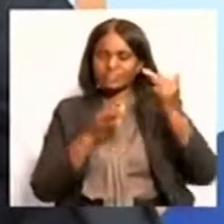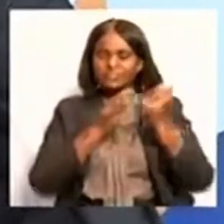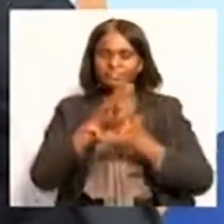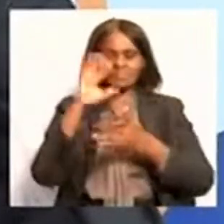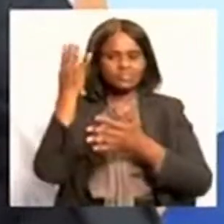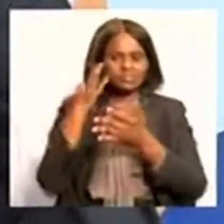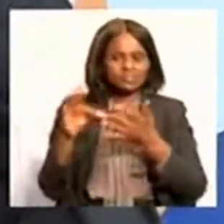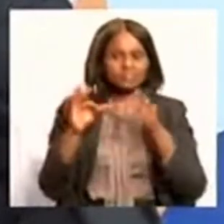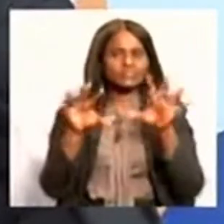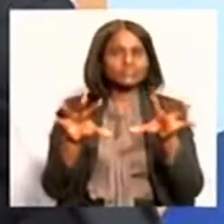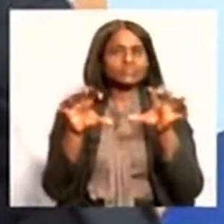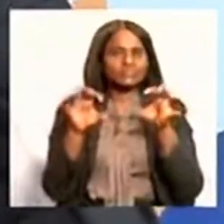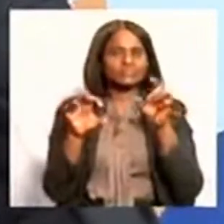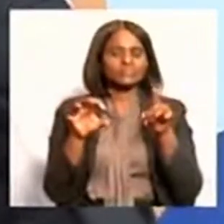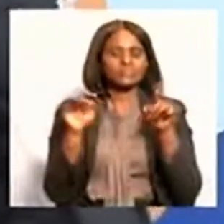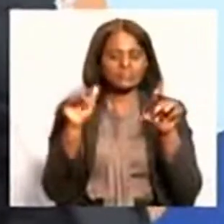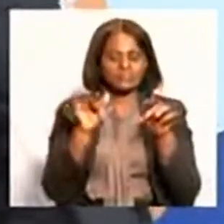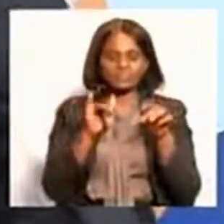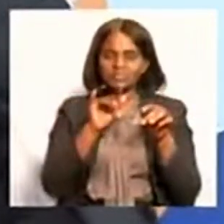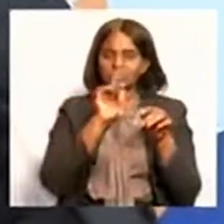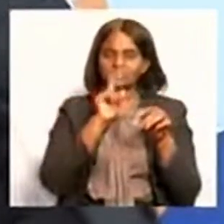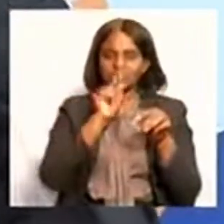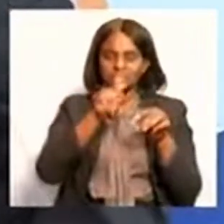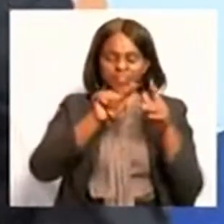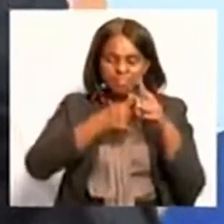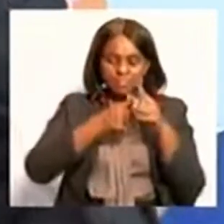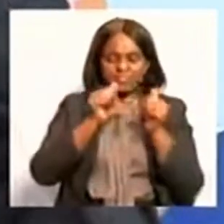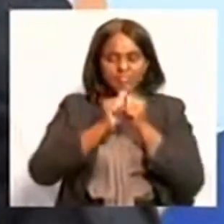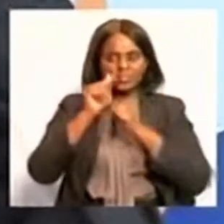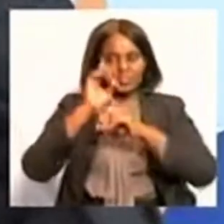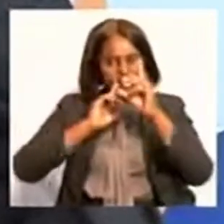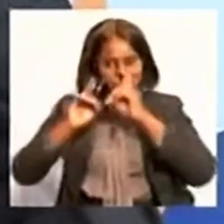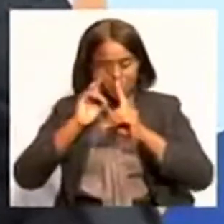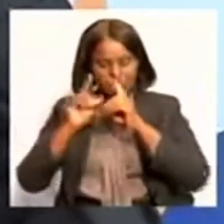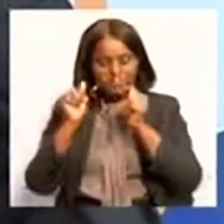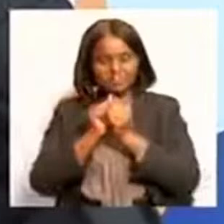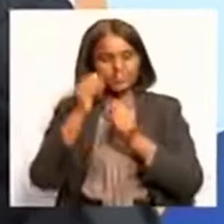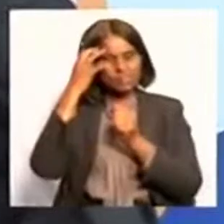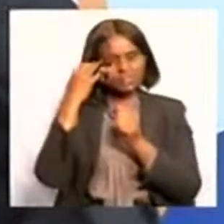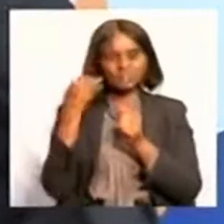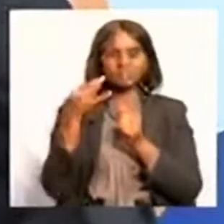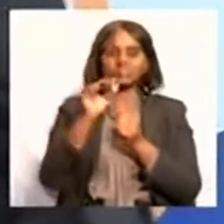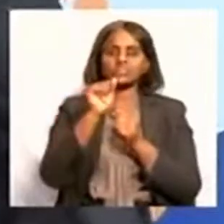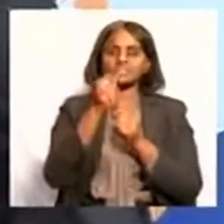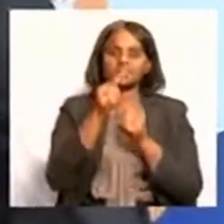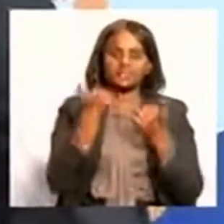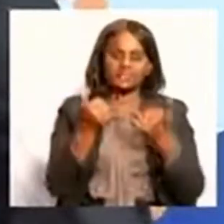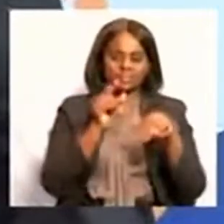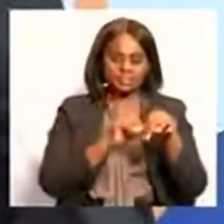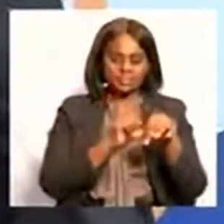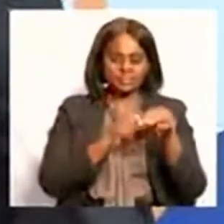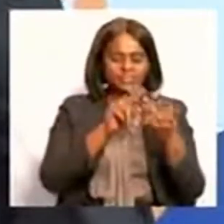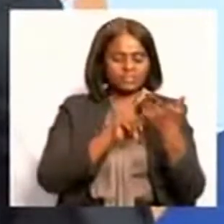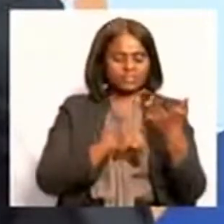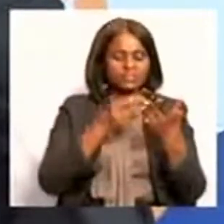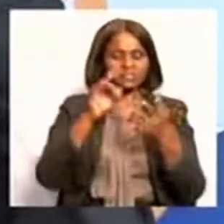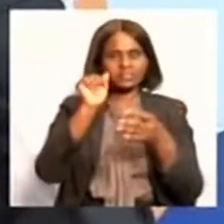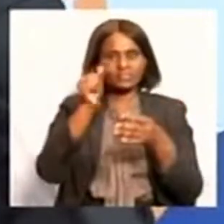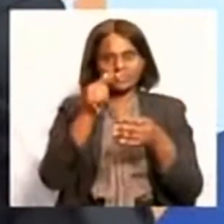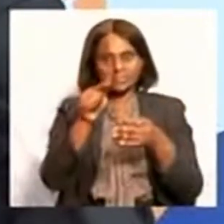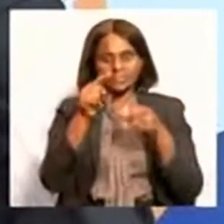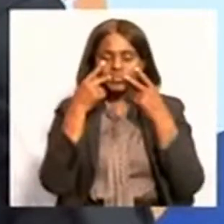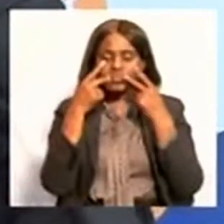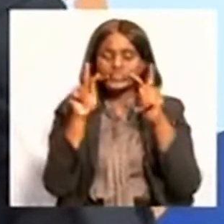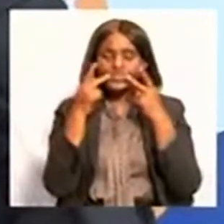Secretary to the Cabinet, initiated an interaction and engagement with the Office of the Auditor General. So the moment the report of the Auditor General was published,